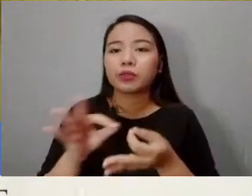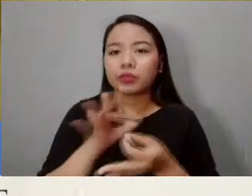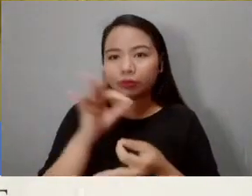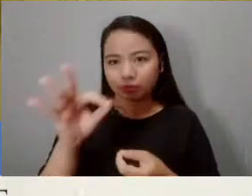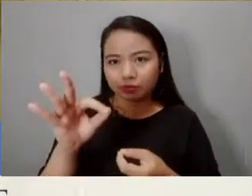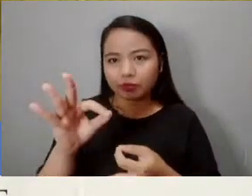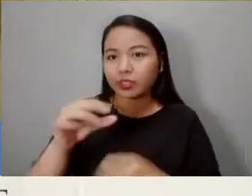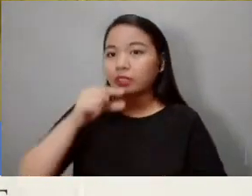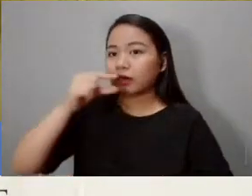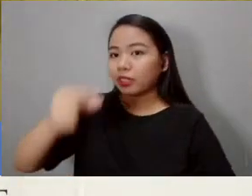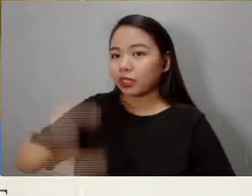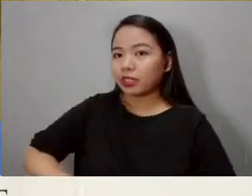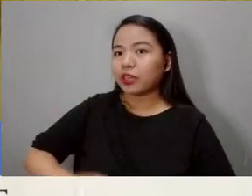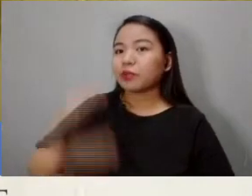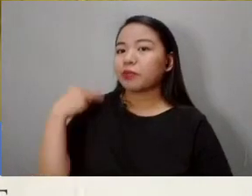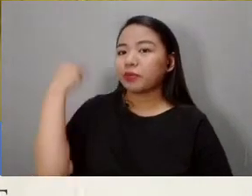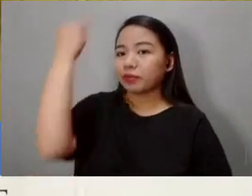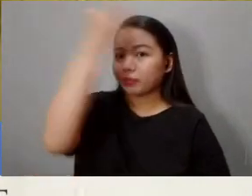Mary,